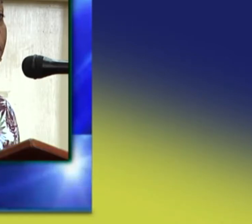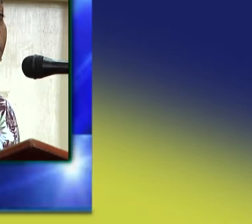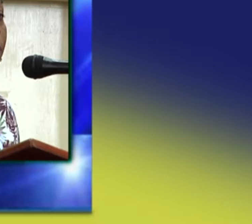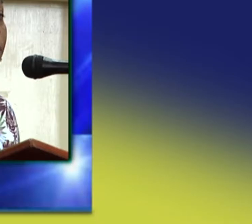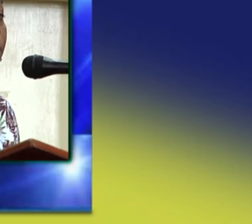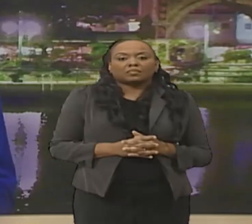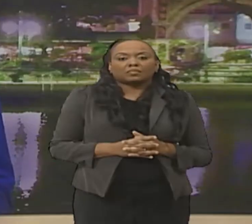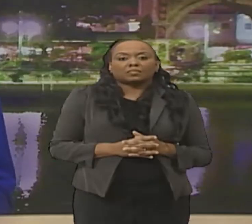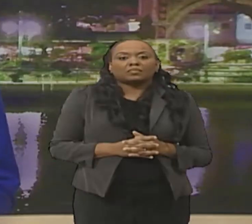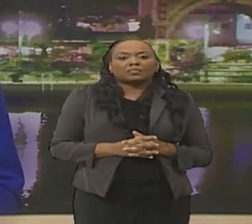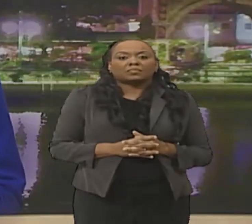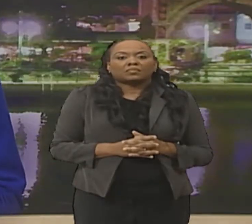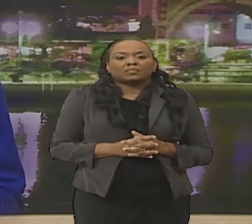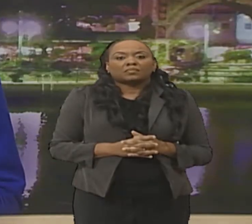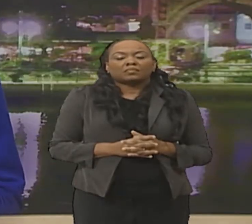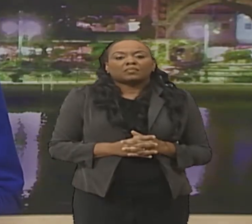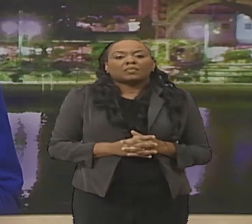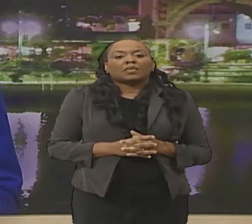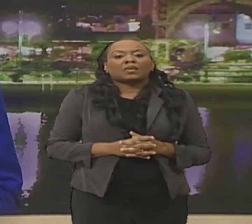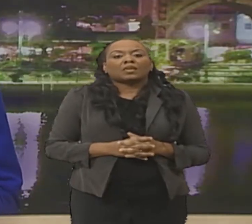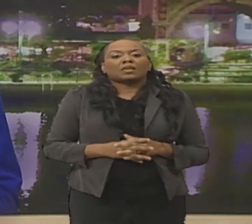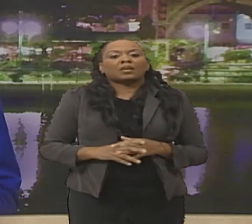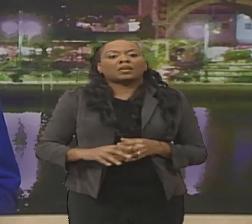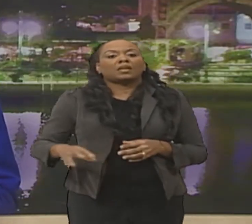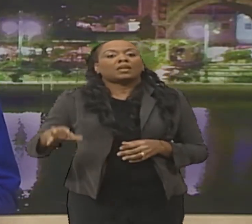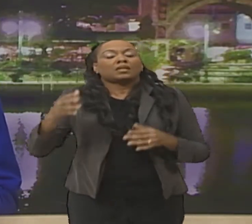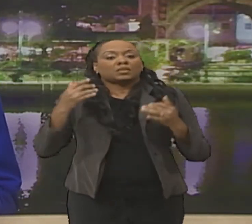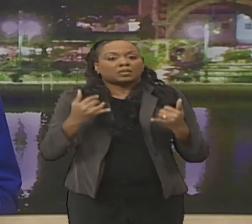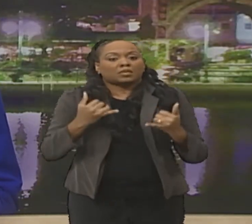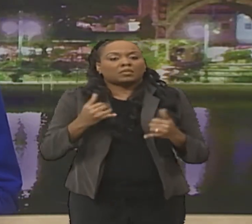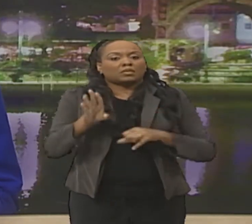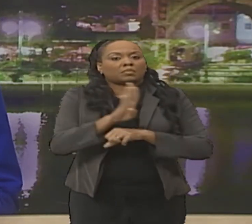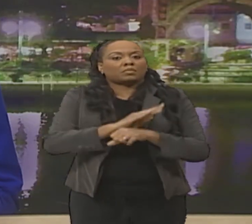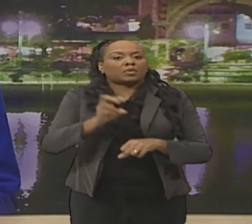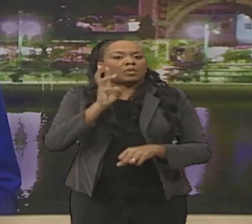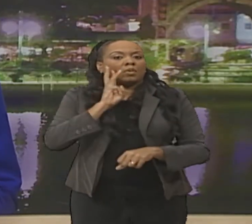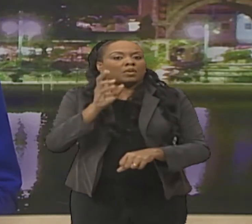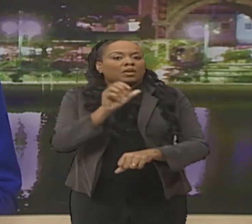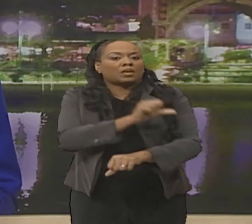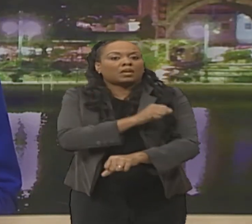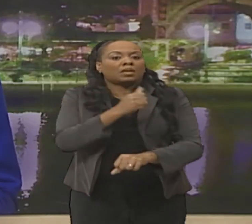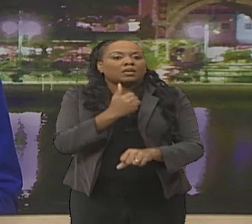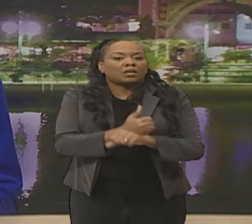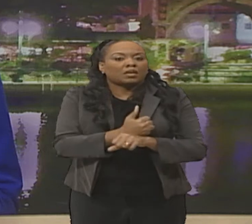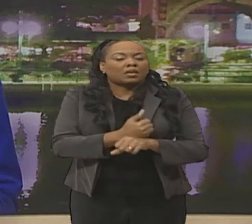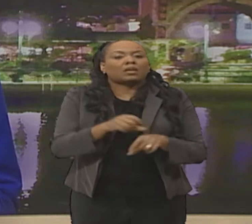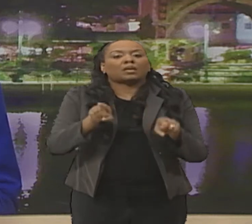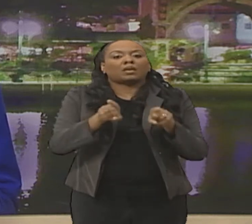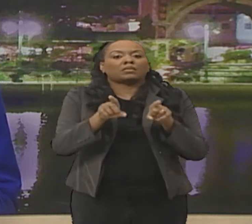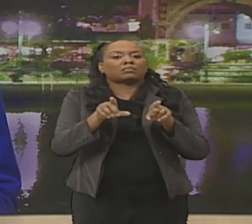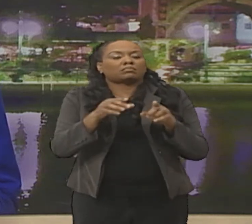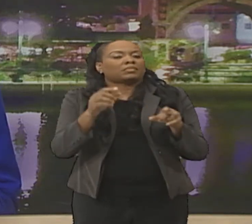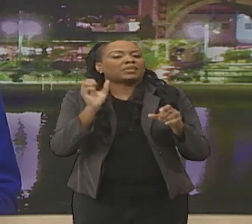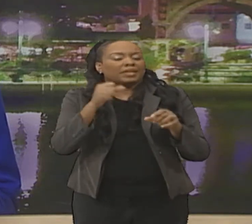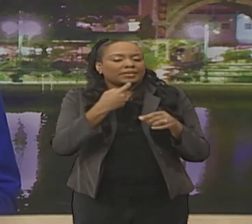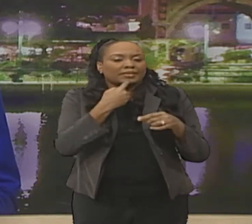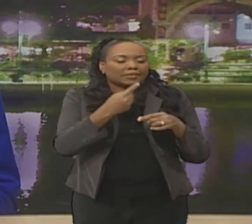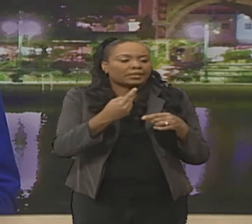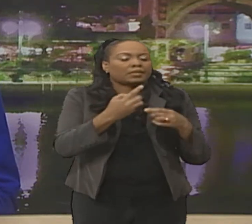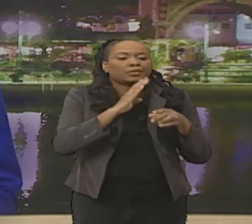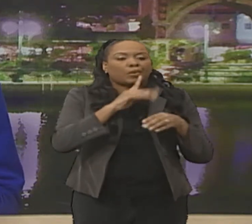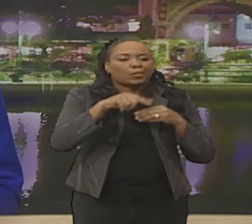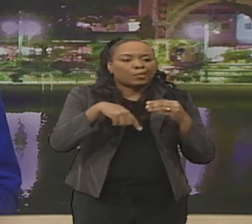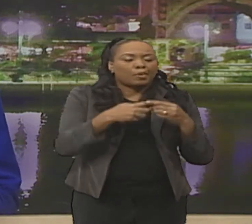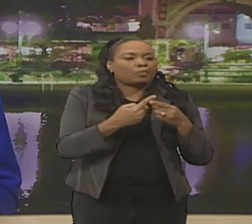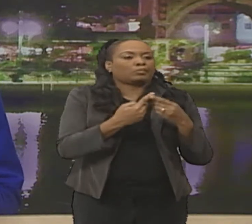used. And staying with the BWA, it's the second entity to make a statement regarding a video making rounds